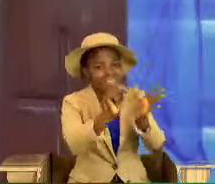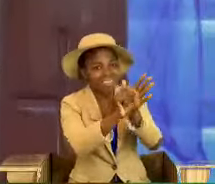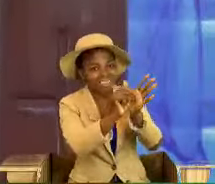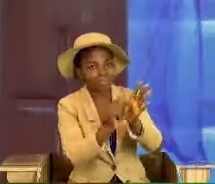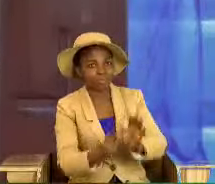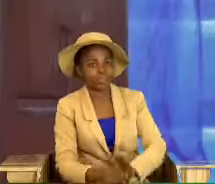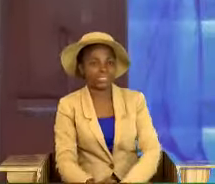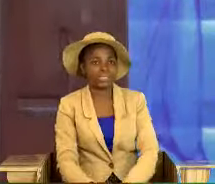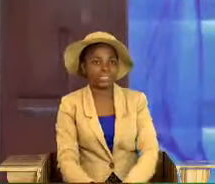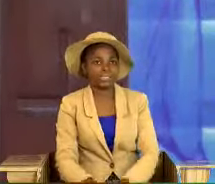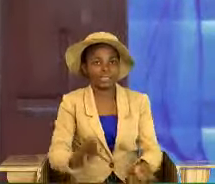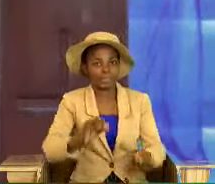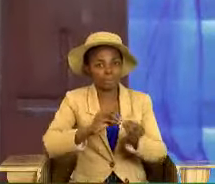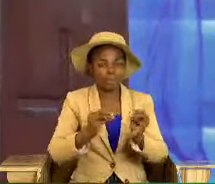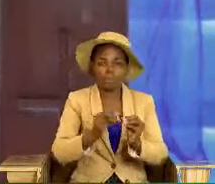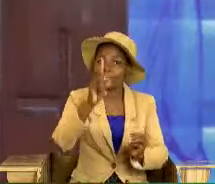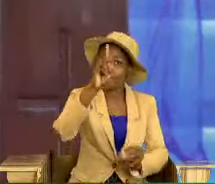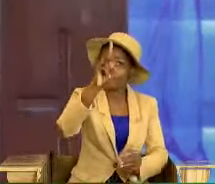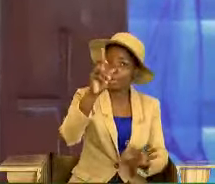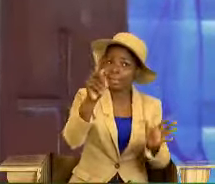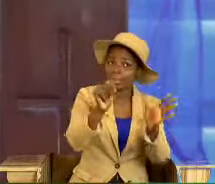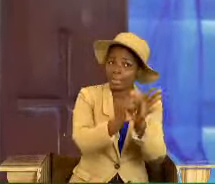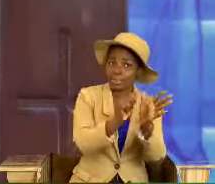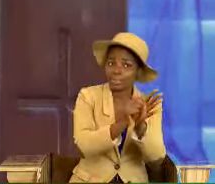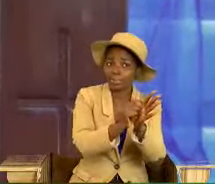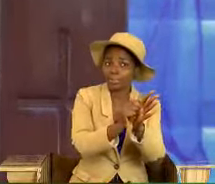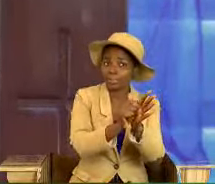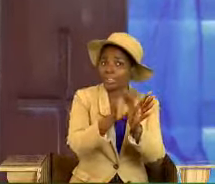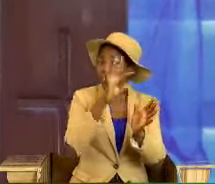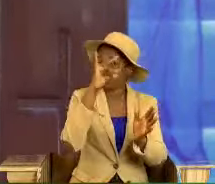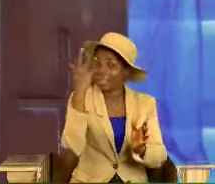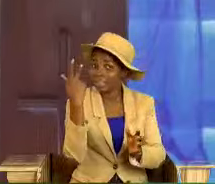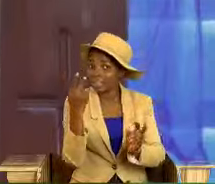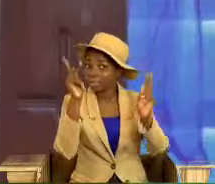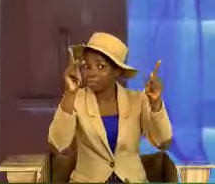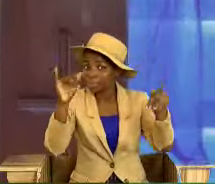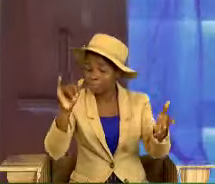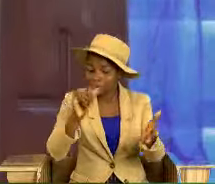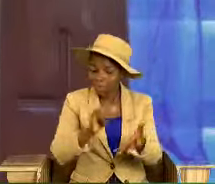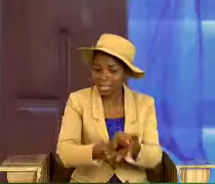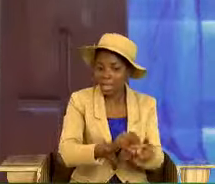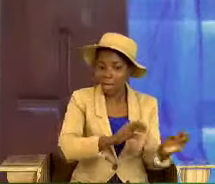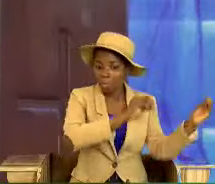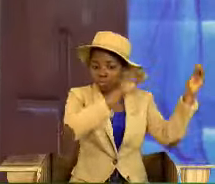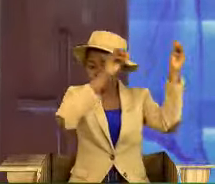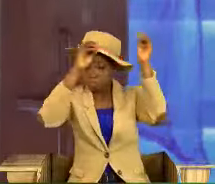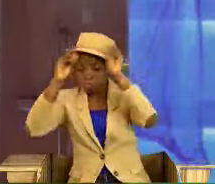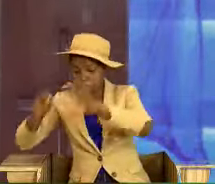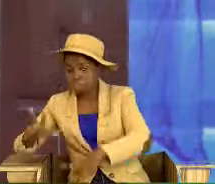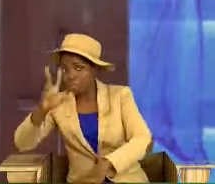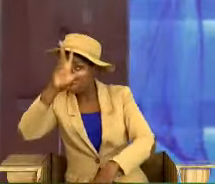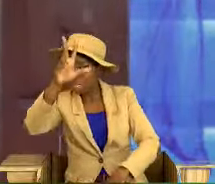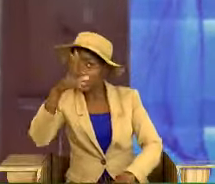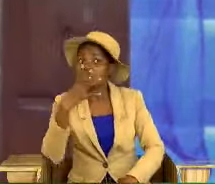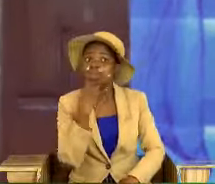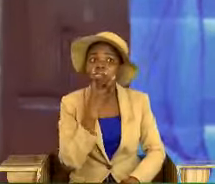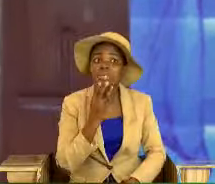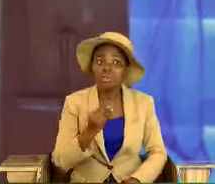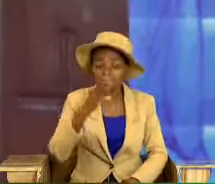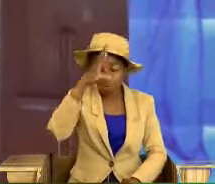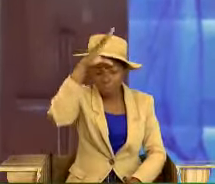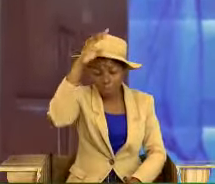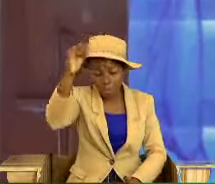immediately number one testimony the people that threw them inside the fire destroy